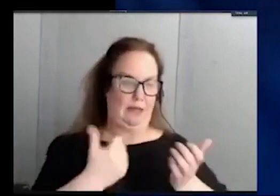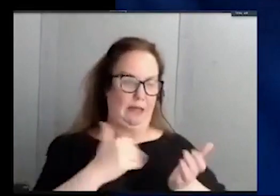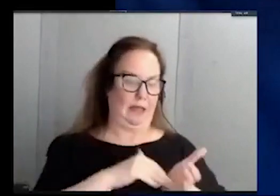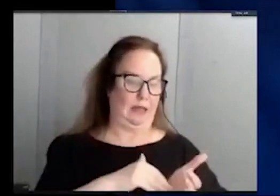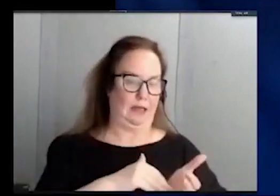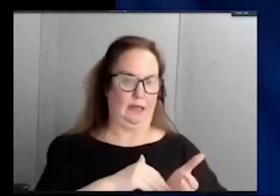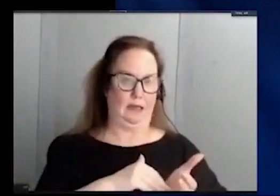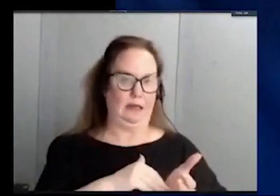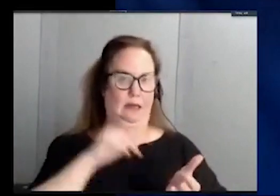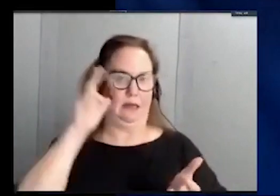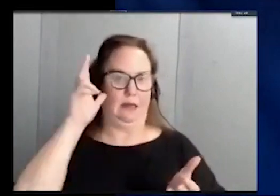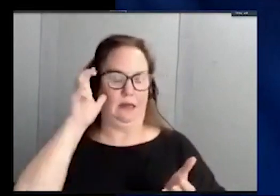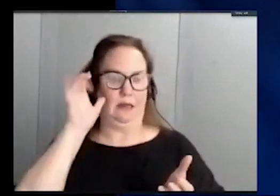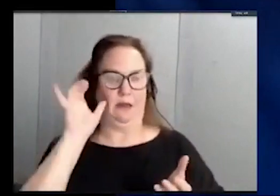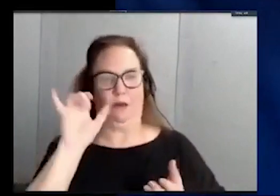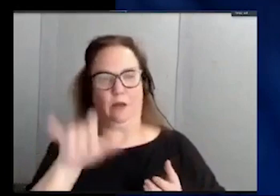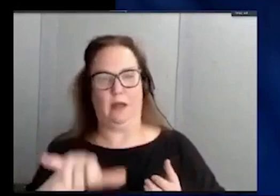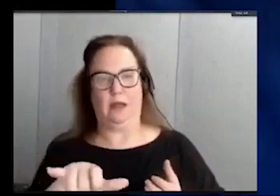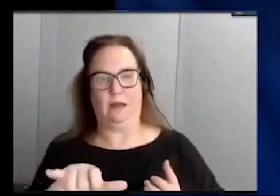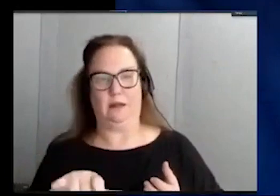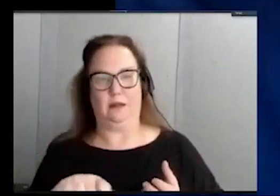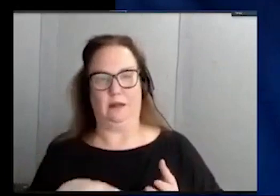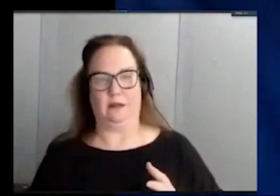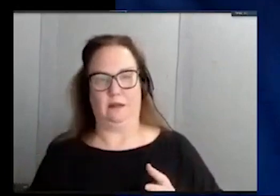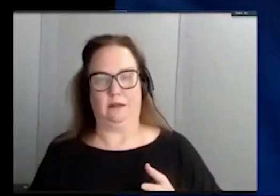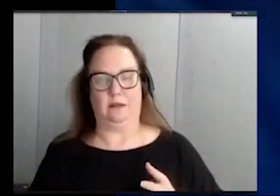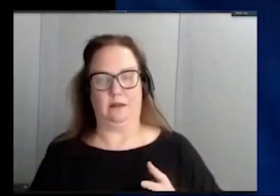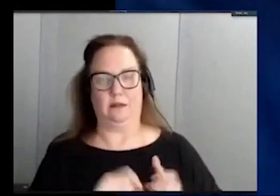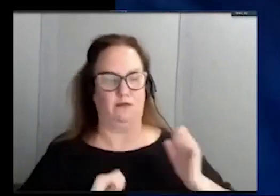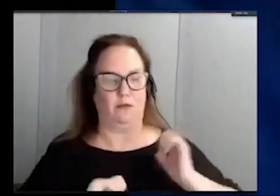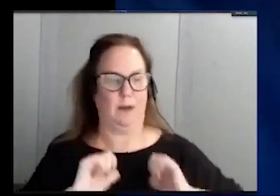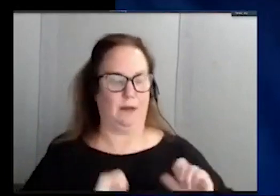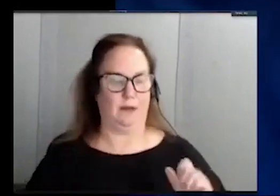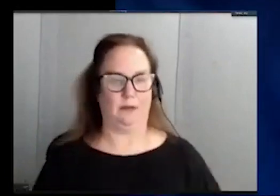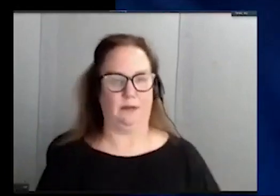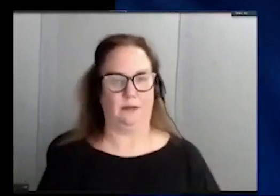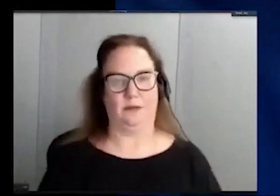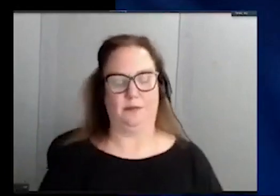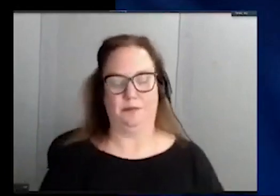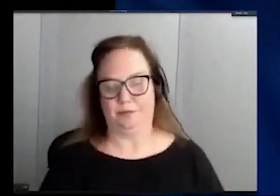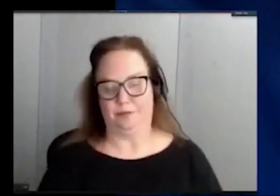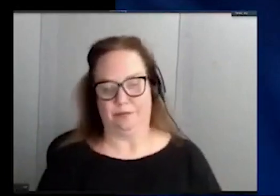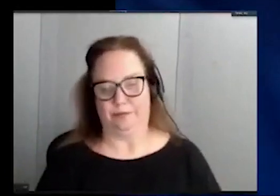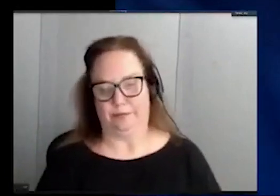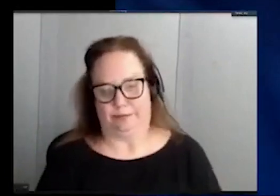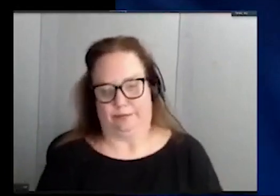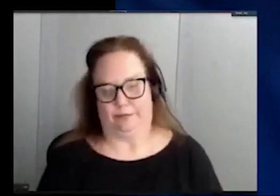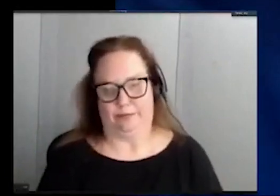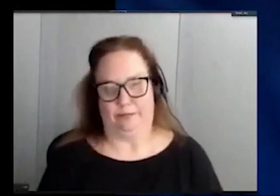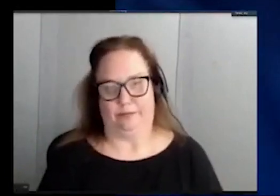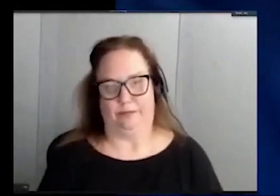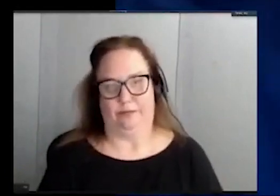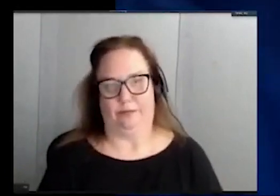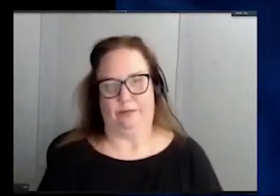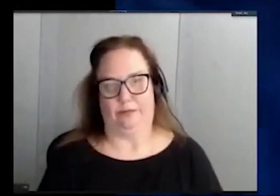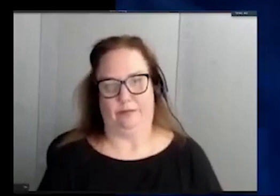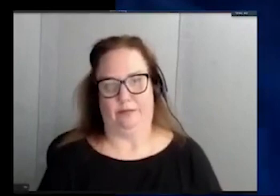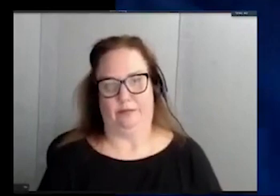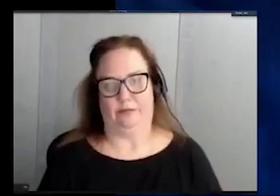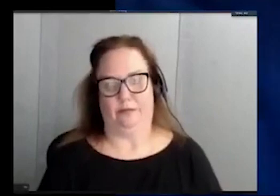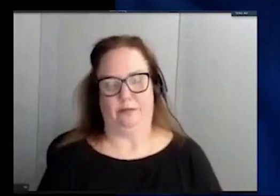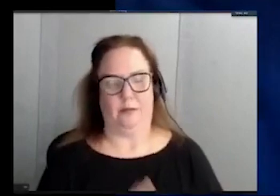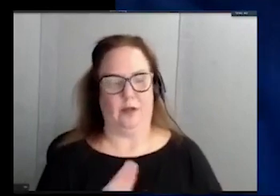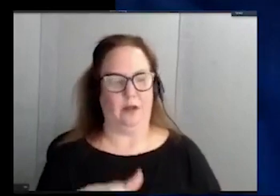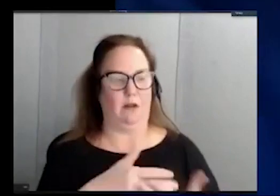to hear all of that drama, you know, and all of that, you know, all those attacks and all